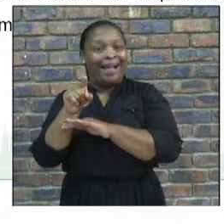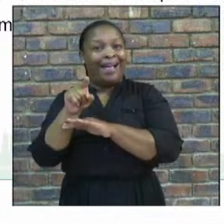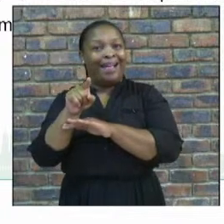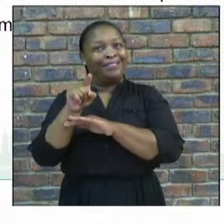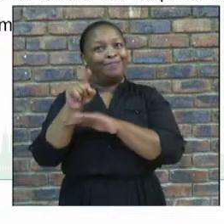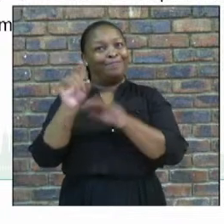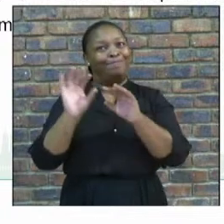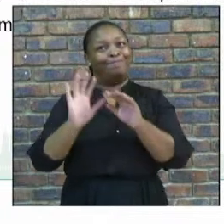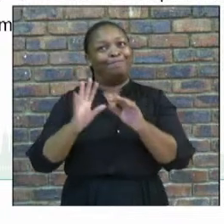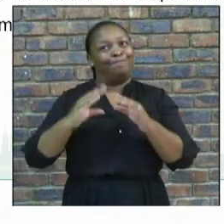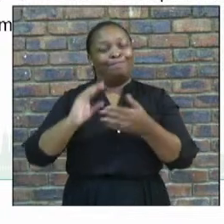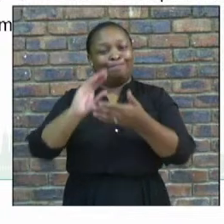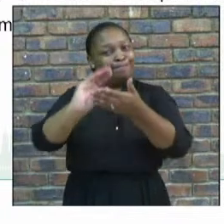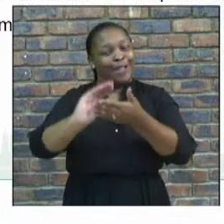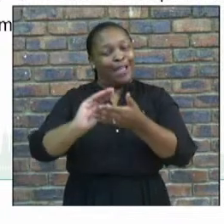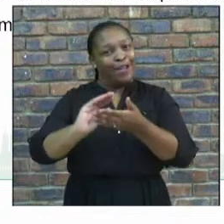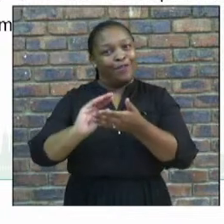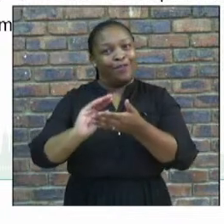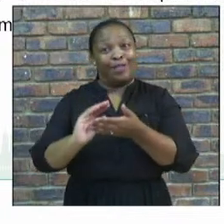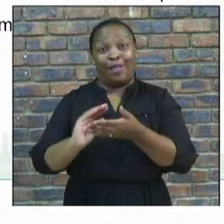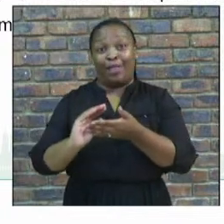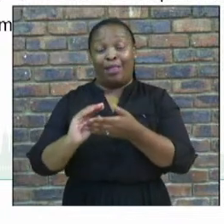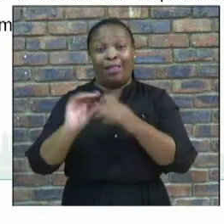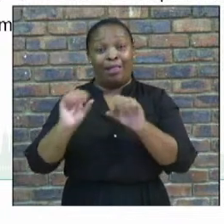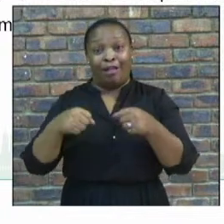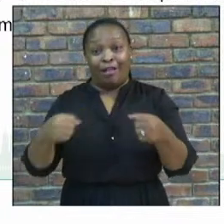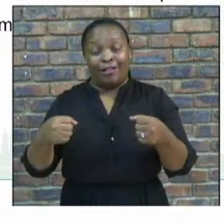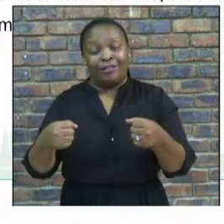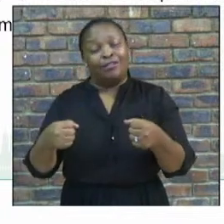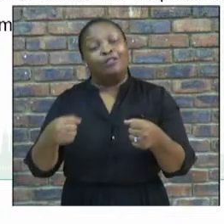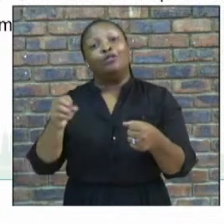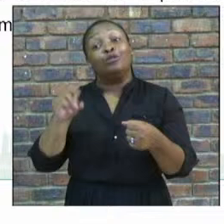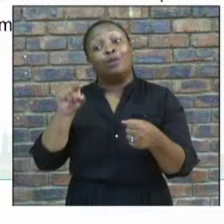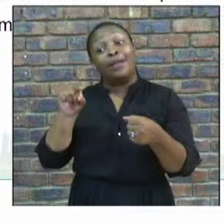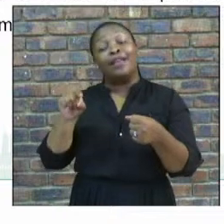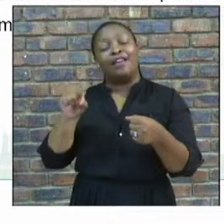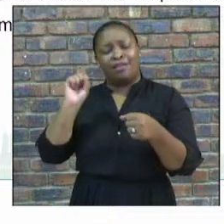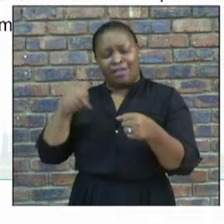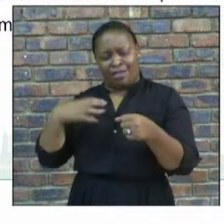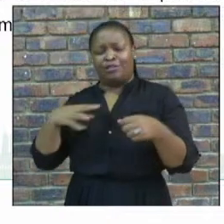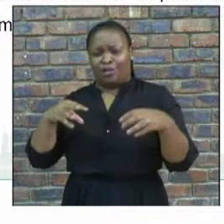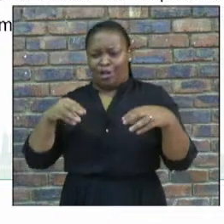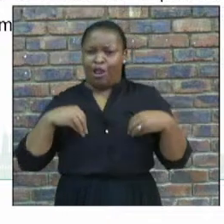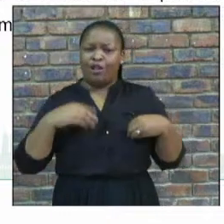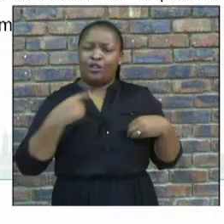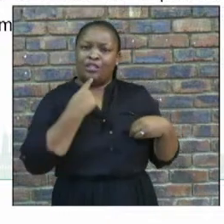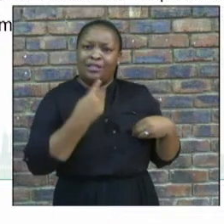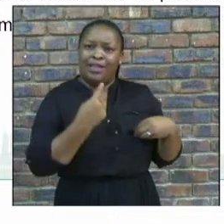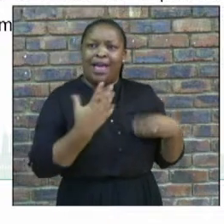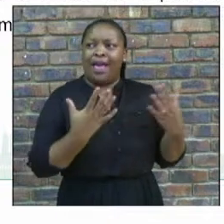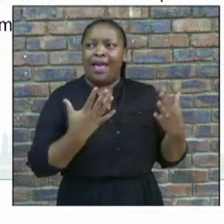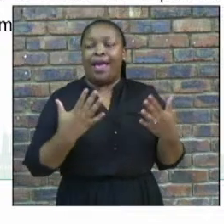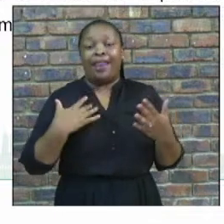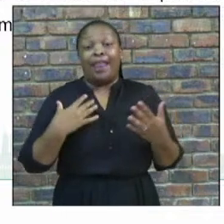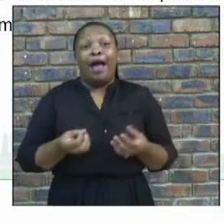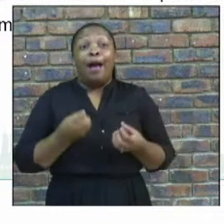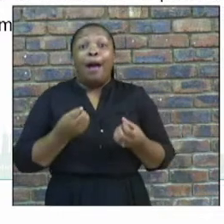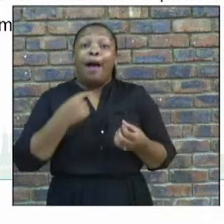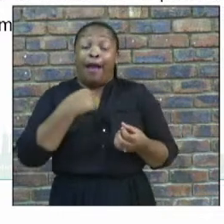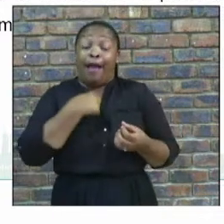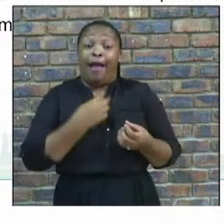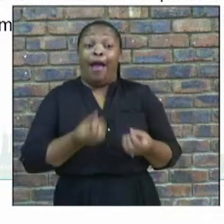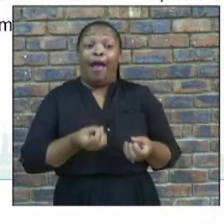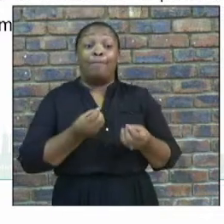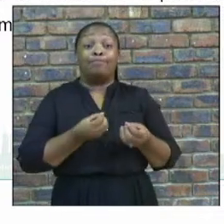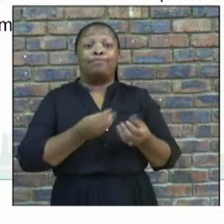the capital to participate, you are allowed to dilute your 10%